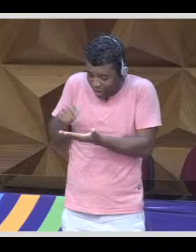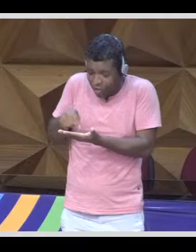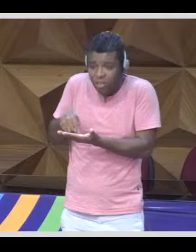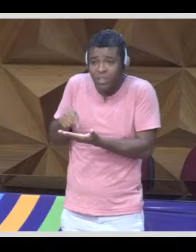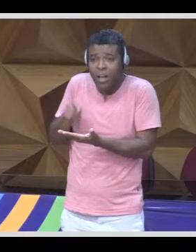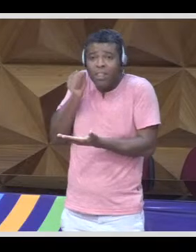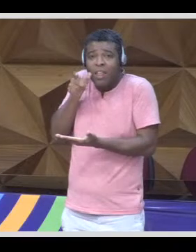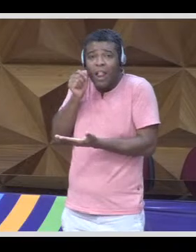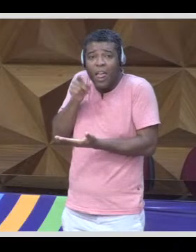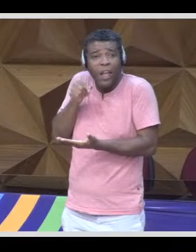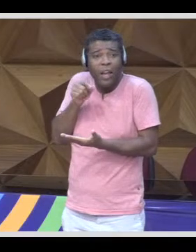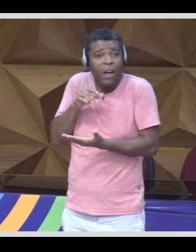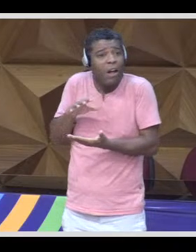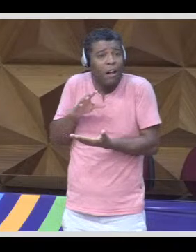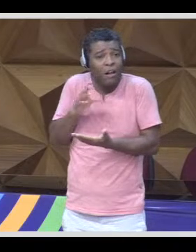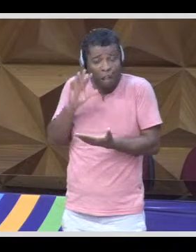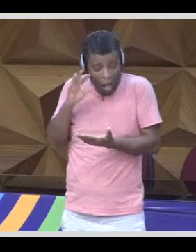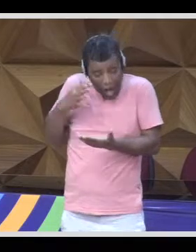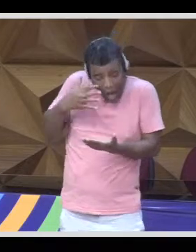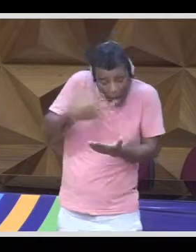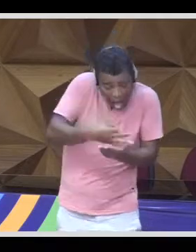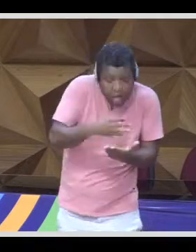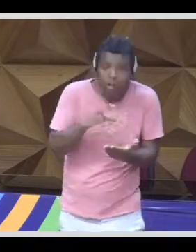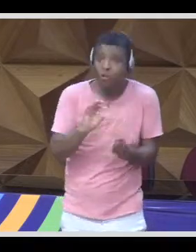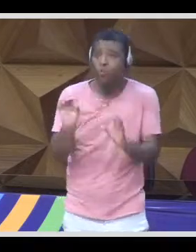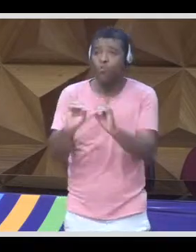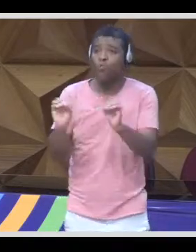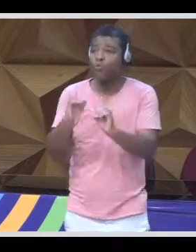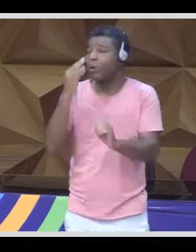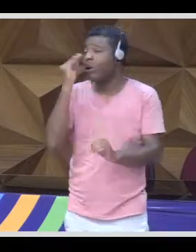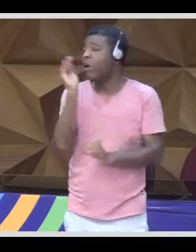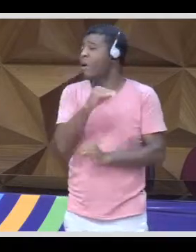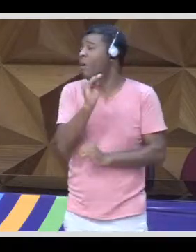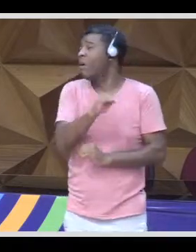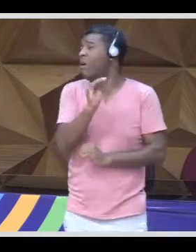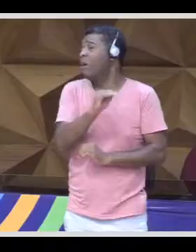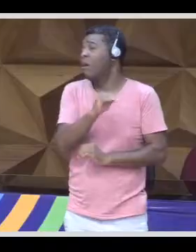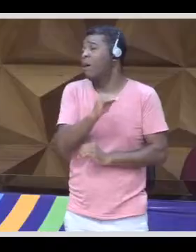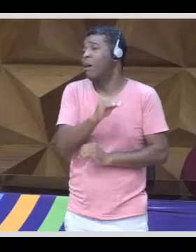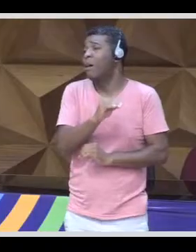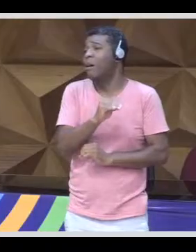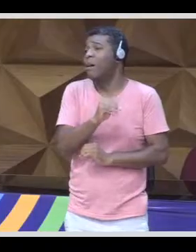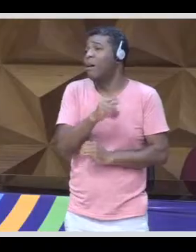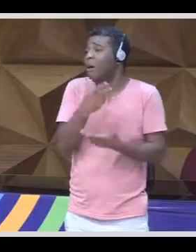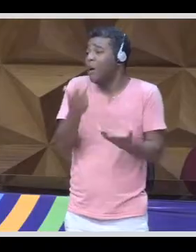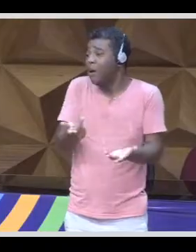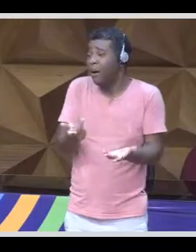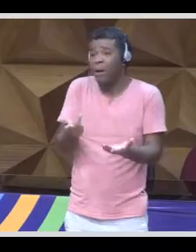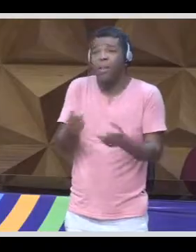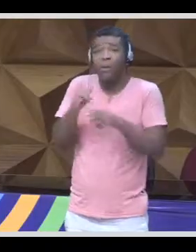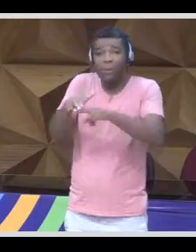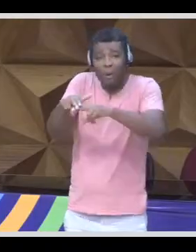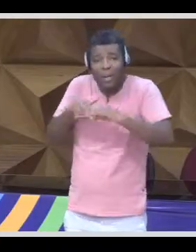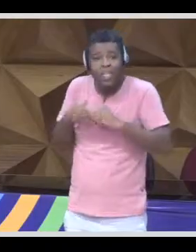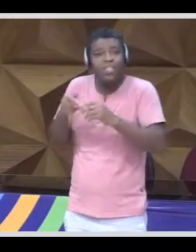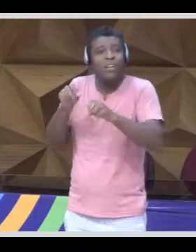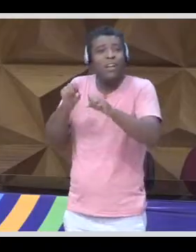on Bolsonaro supporters. We covered the whole spectrum of the political ideology in